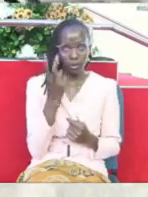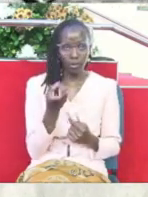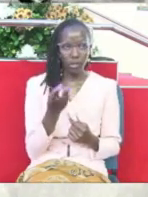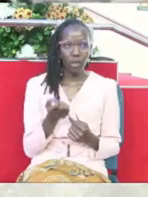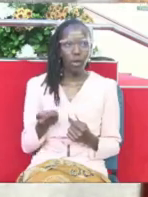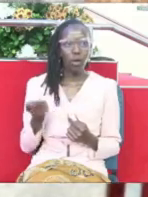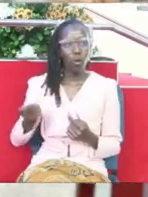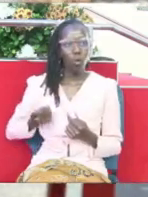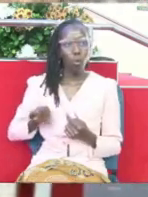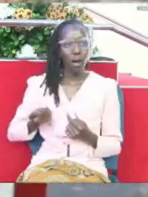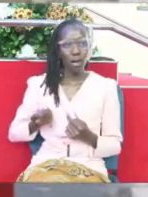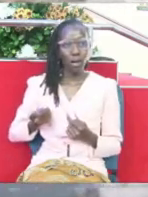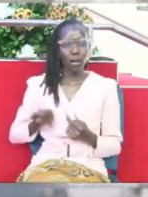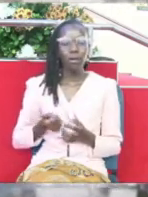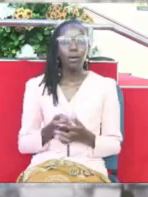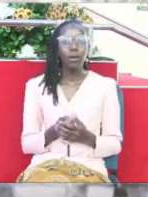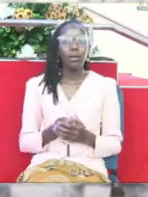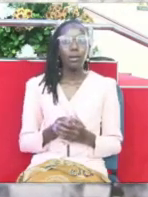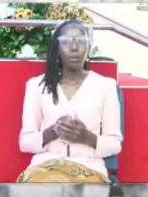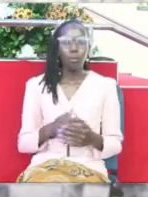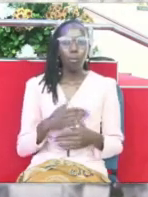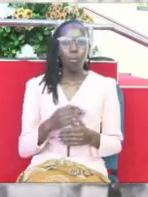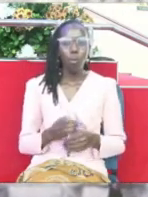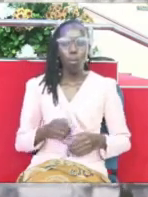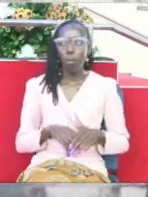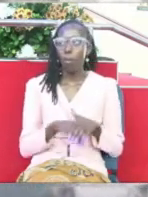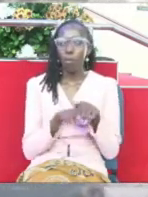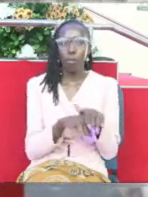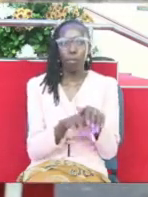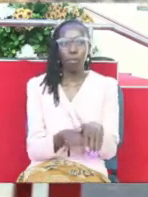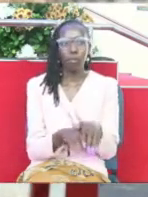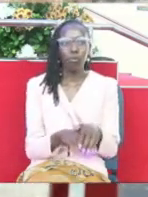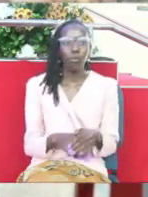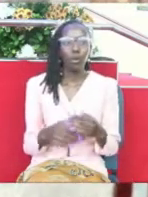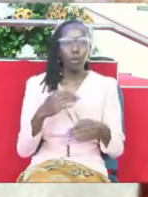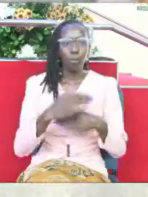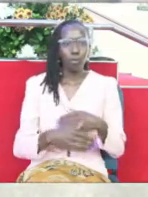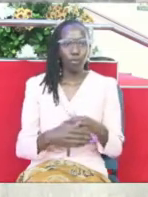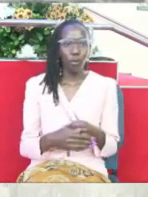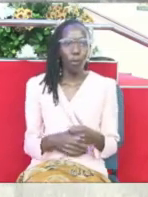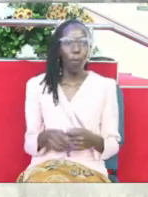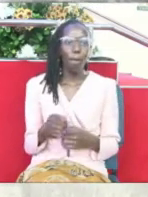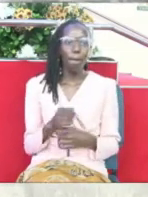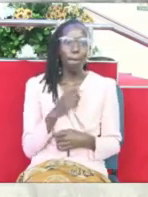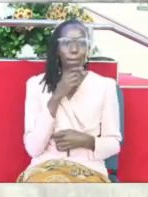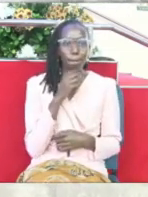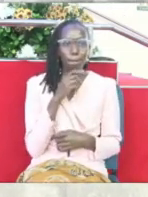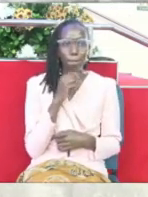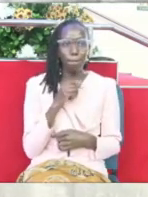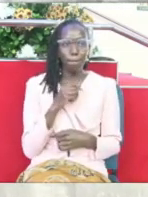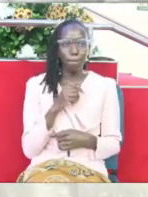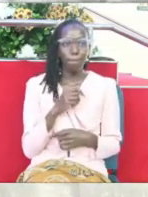pa binafsi ambapo amekuwa na bwanawe. Most of the times you will see them expectant. Wakati mwingi wanaonekana kumbwa